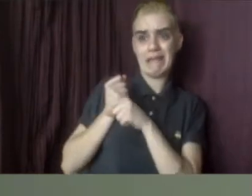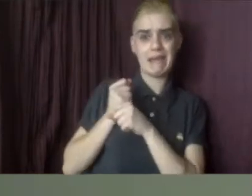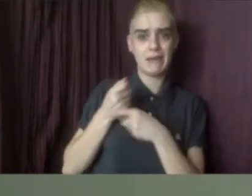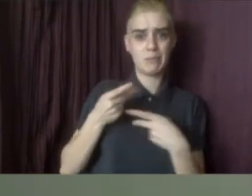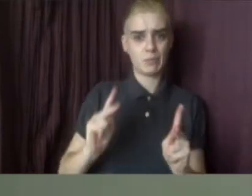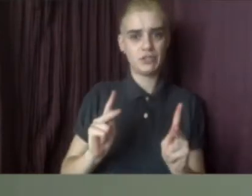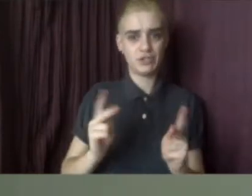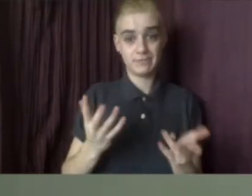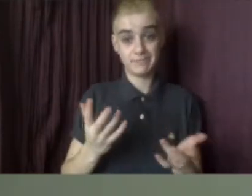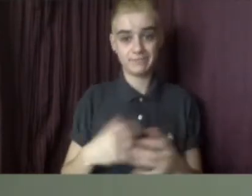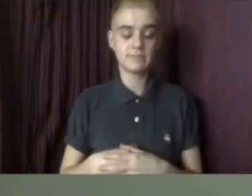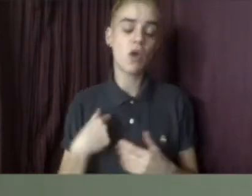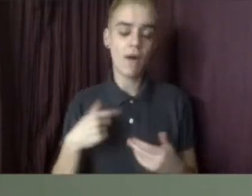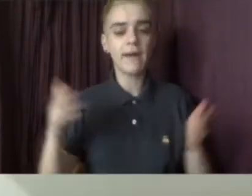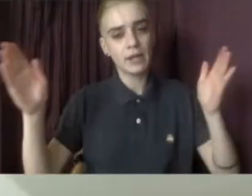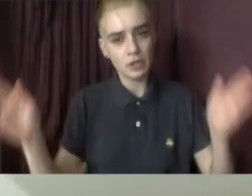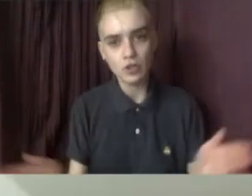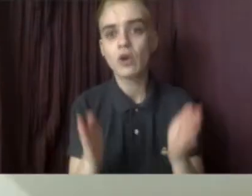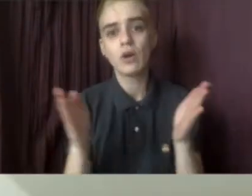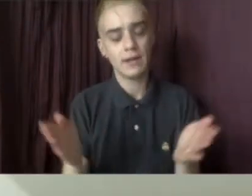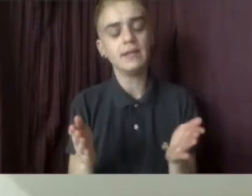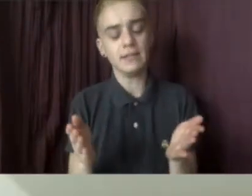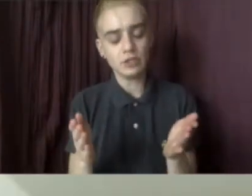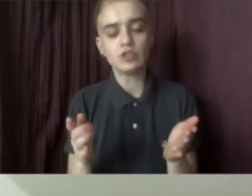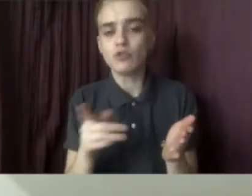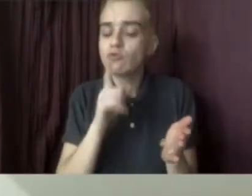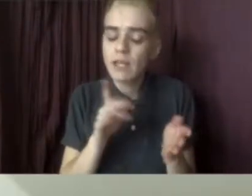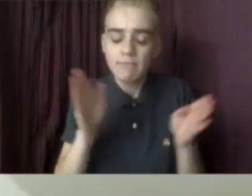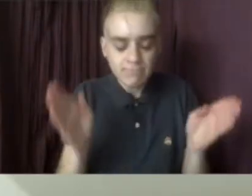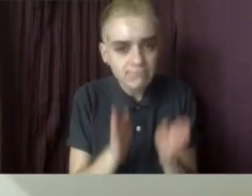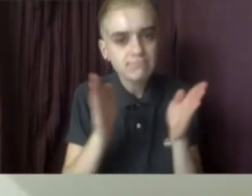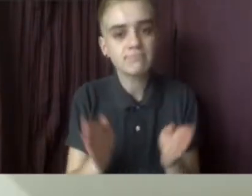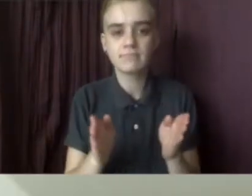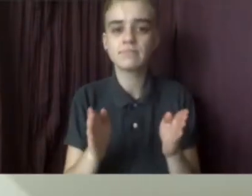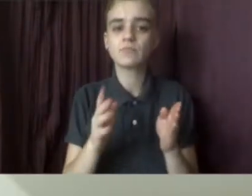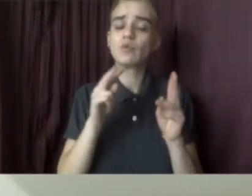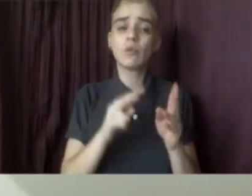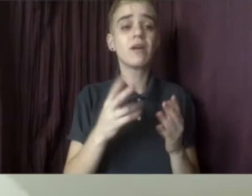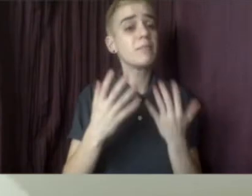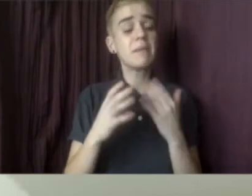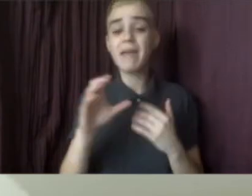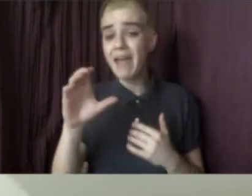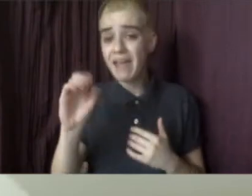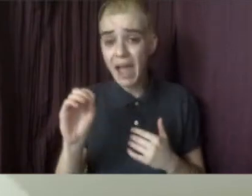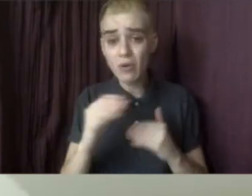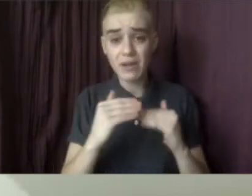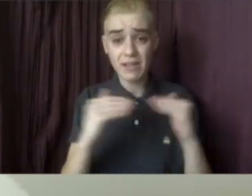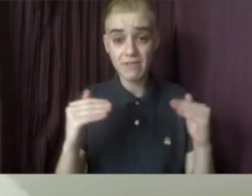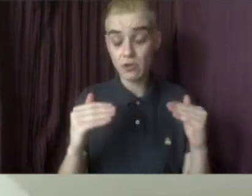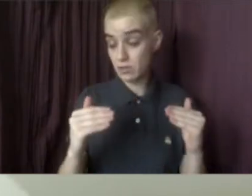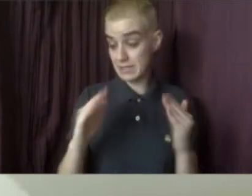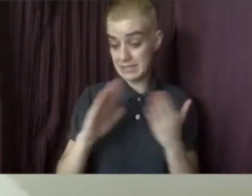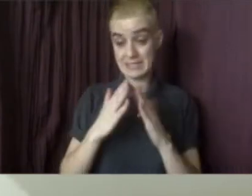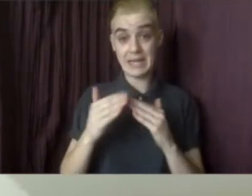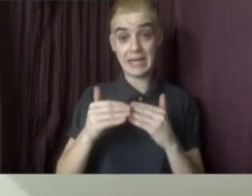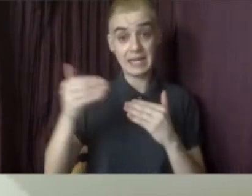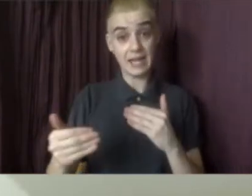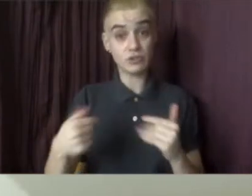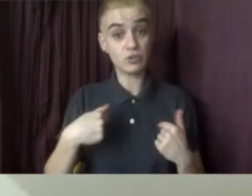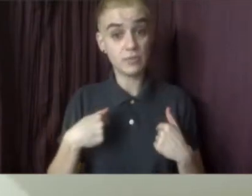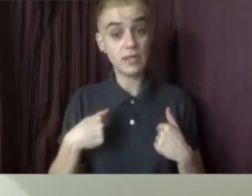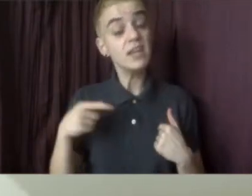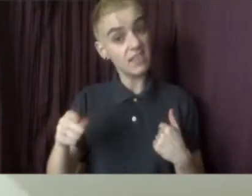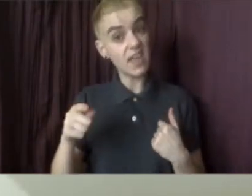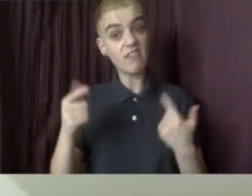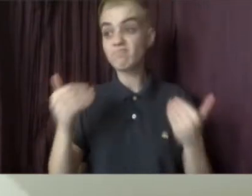step. Sure, and that points to that, and anyone can go above and beyond in a sense. So I know that the Episcopal Church has